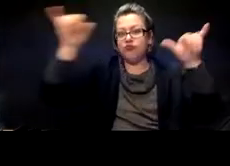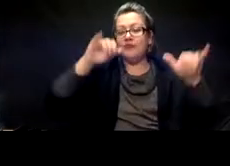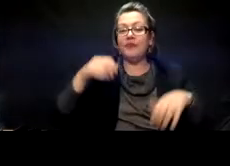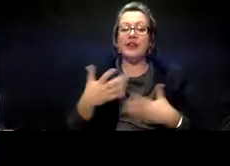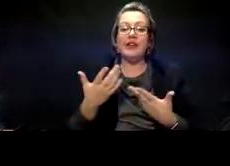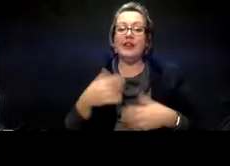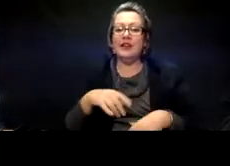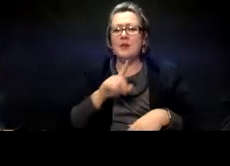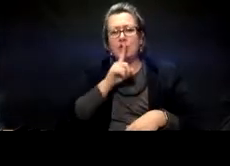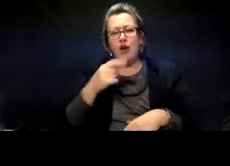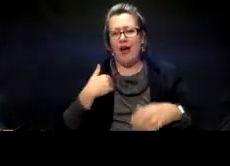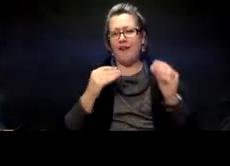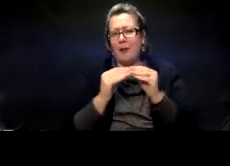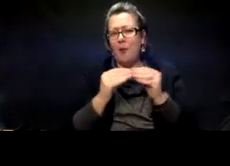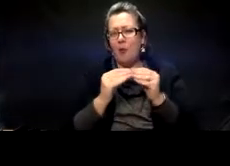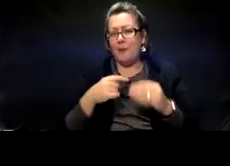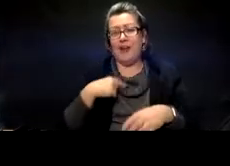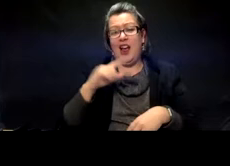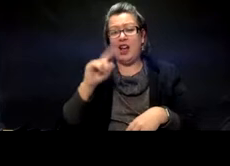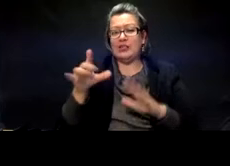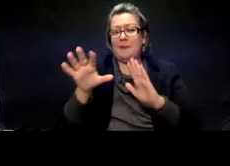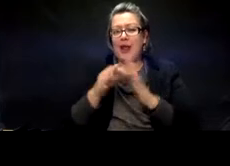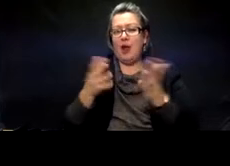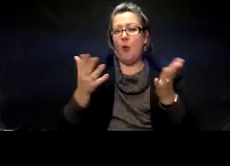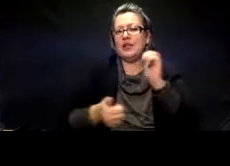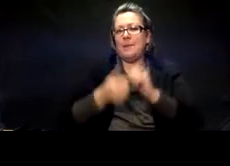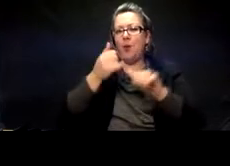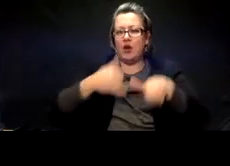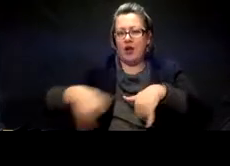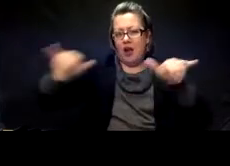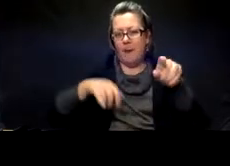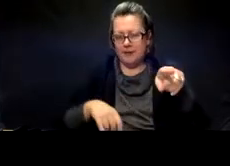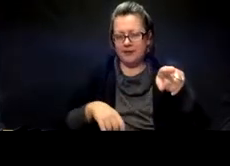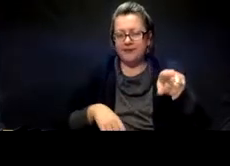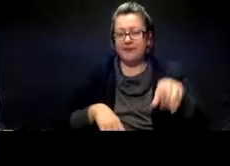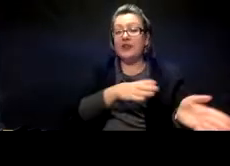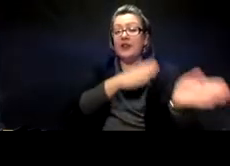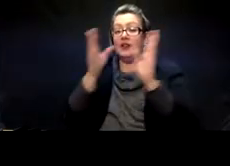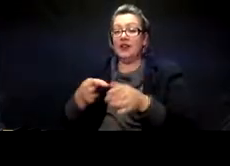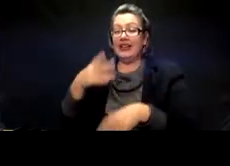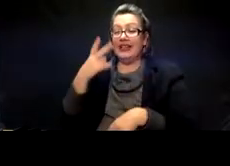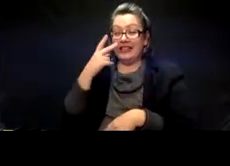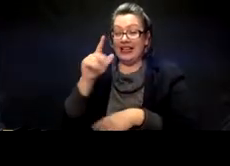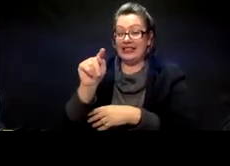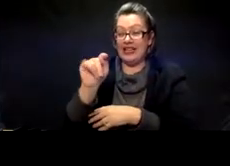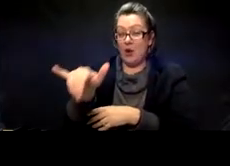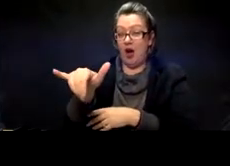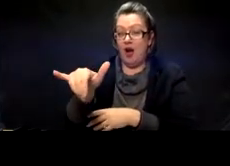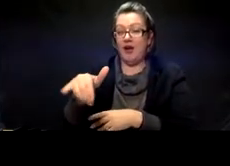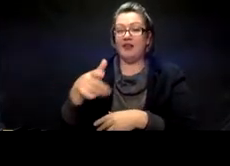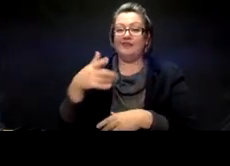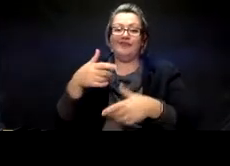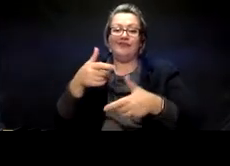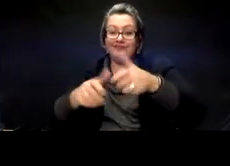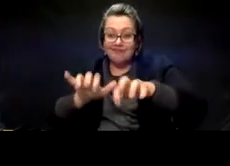Convo. Those are the ones most commonly used within the deaf community. There are others out there, but these are the